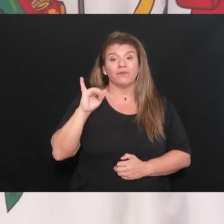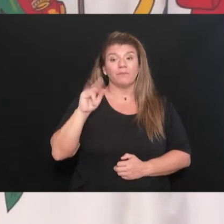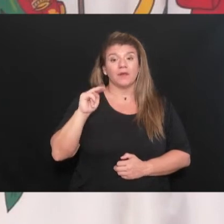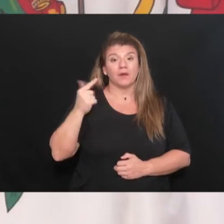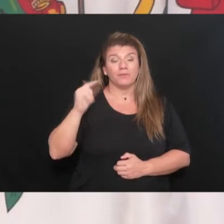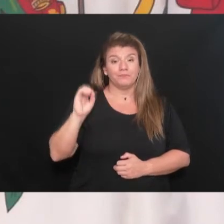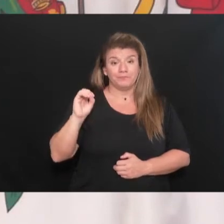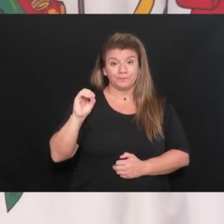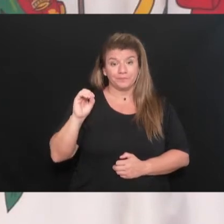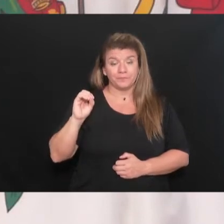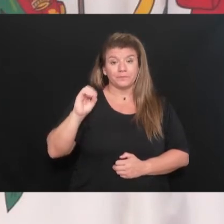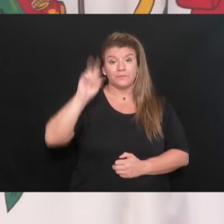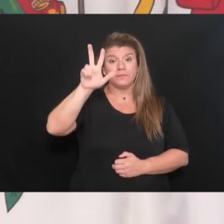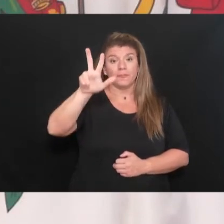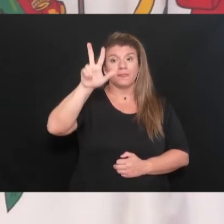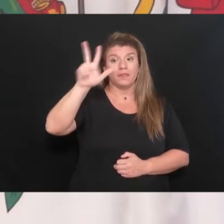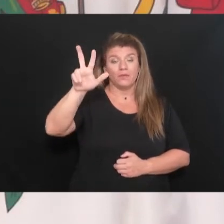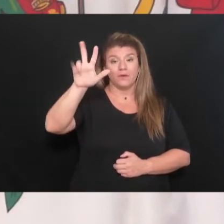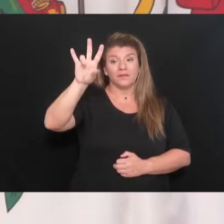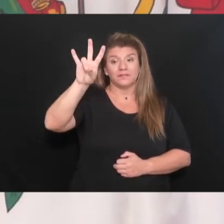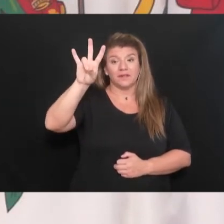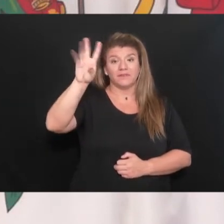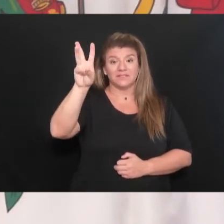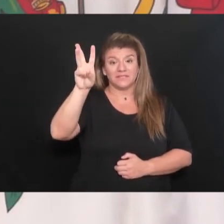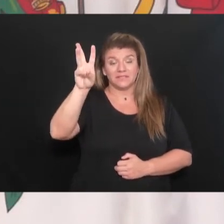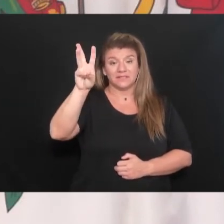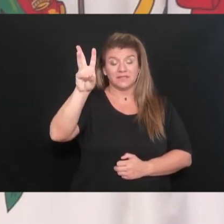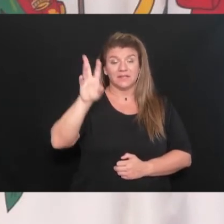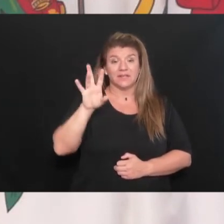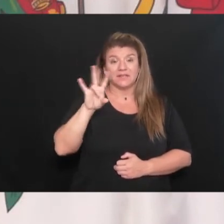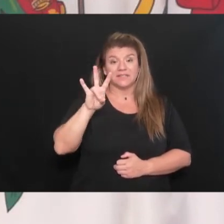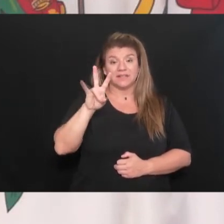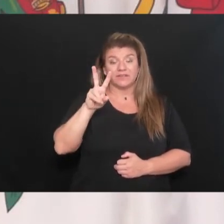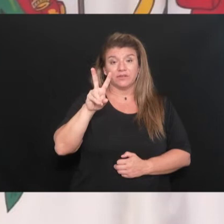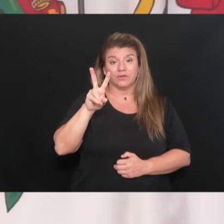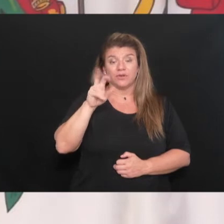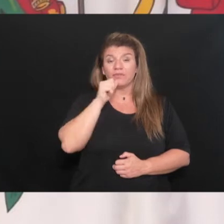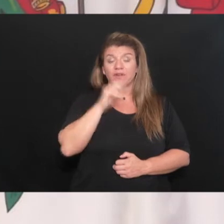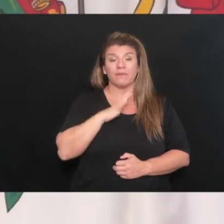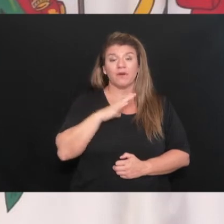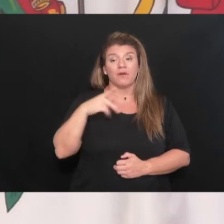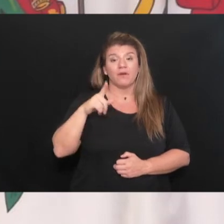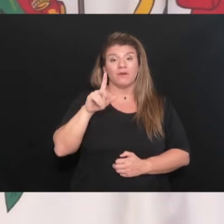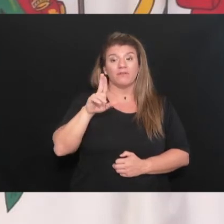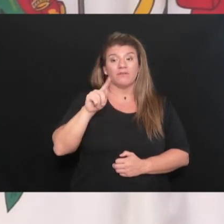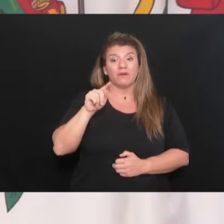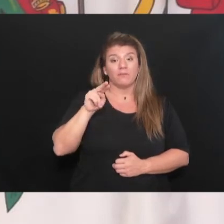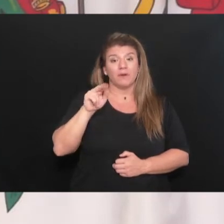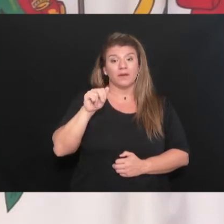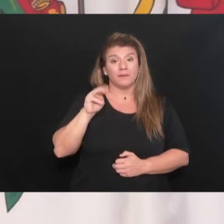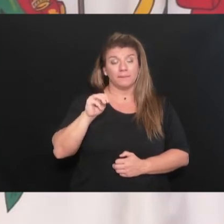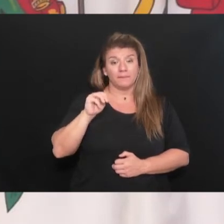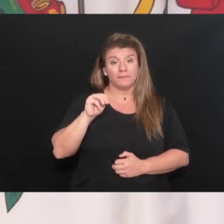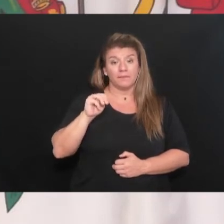County. Our 3,376th death, a 72-year-old female from Putnam County.